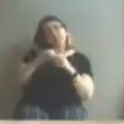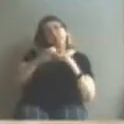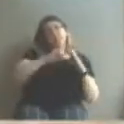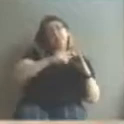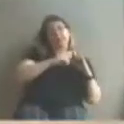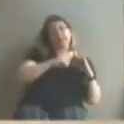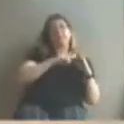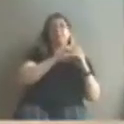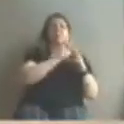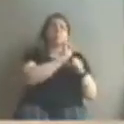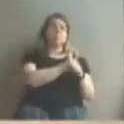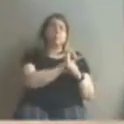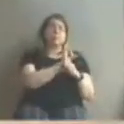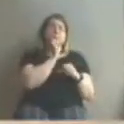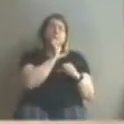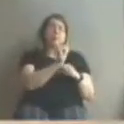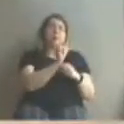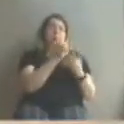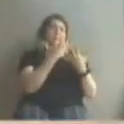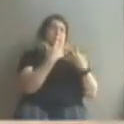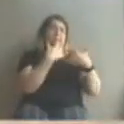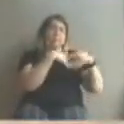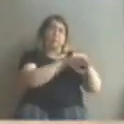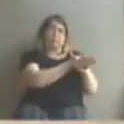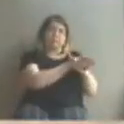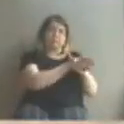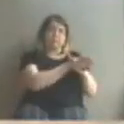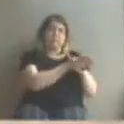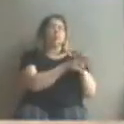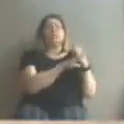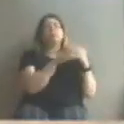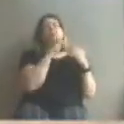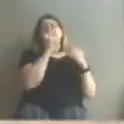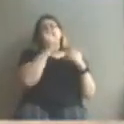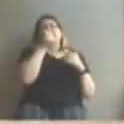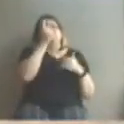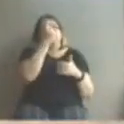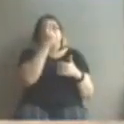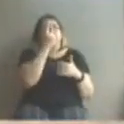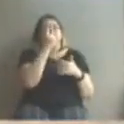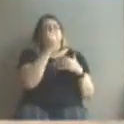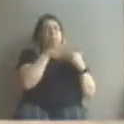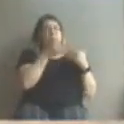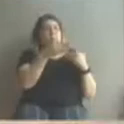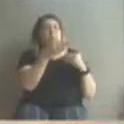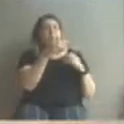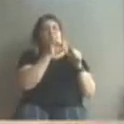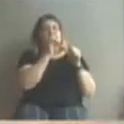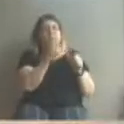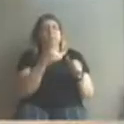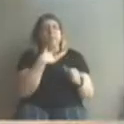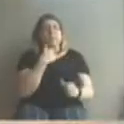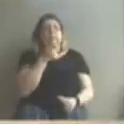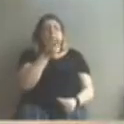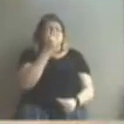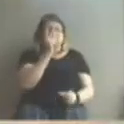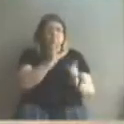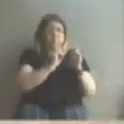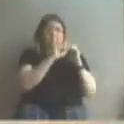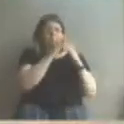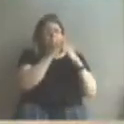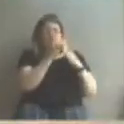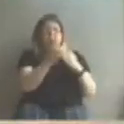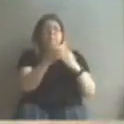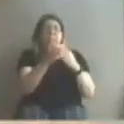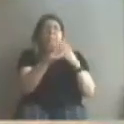the work was not integrated. And so it did not make sense for us moving forward to continue to have two people